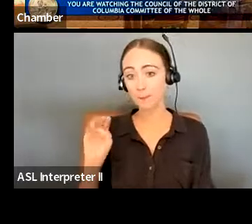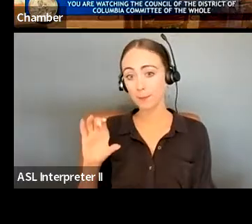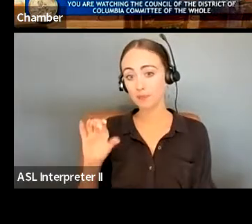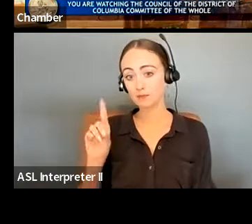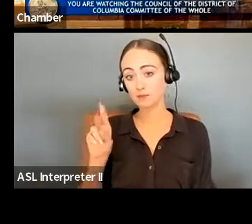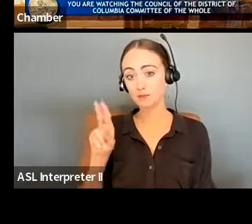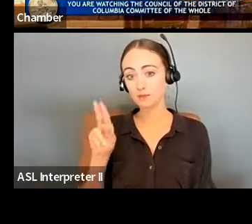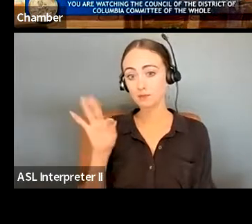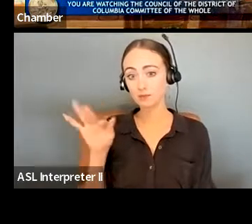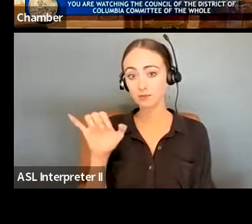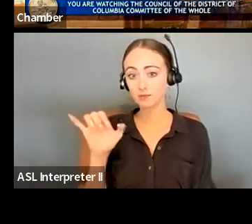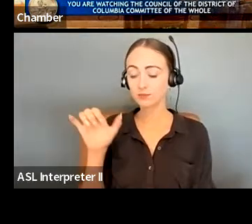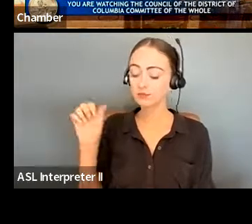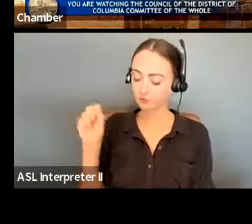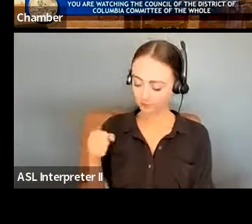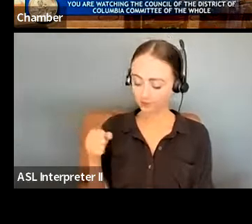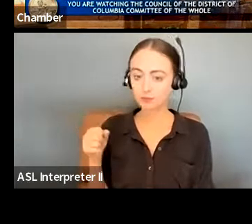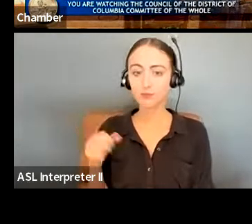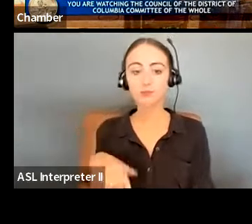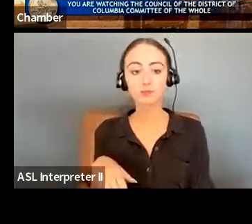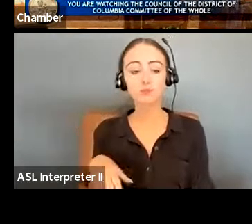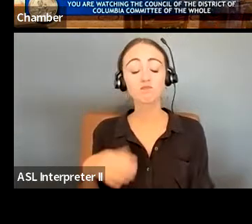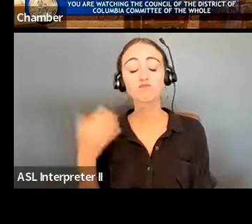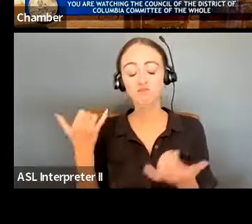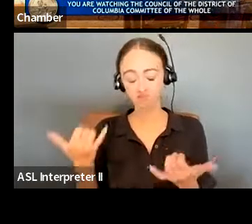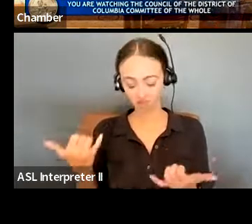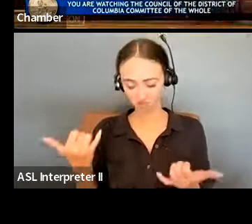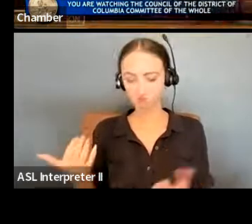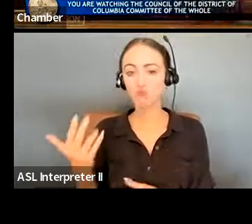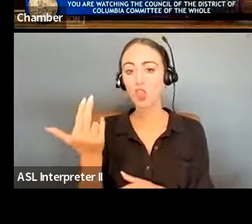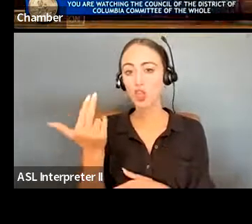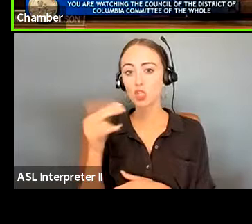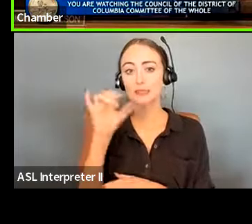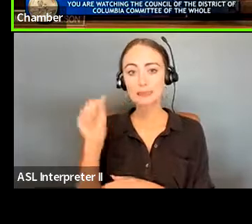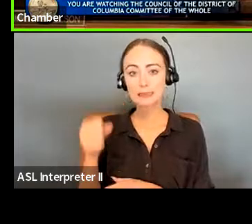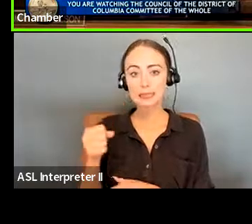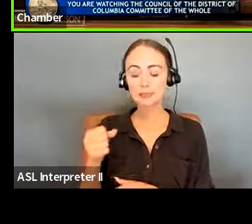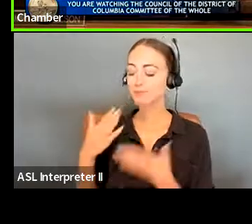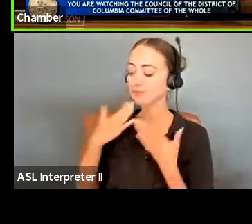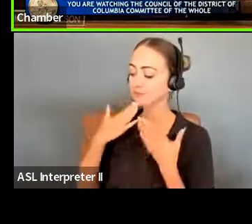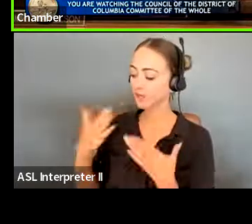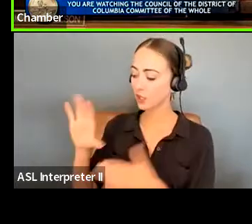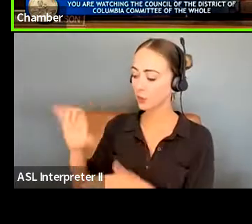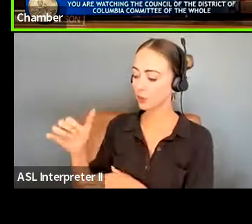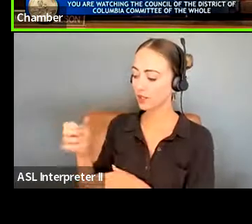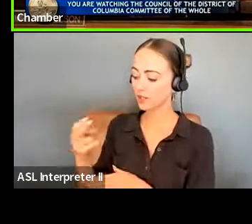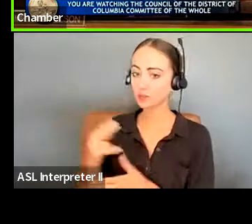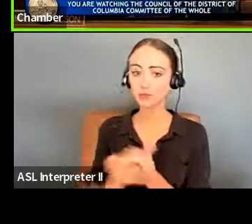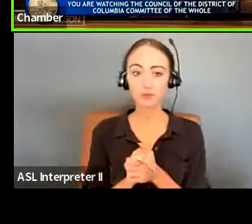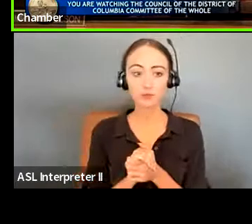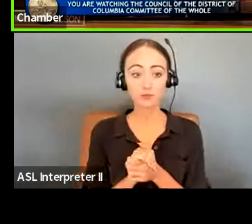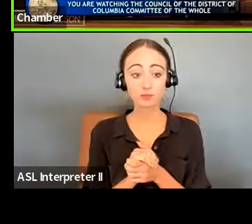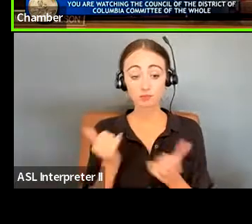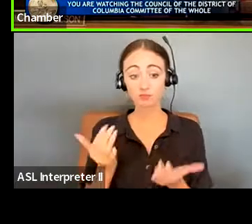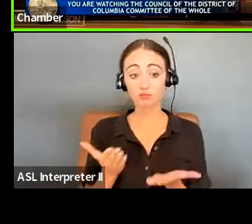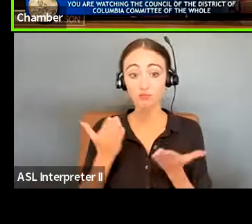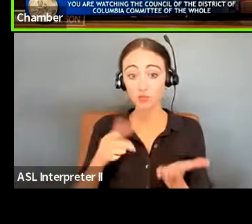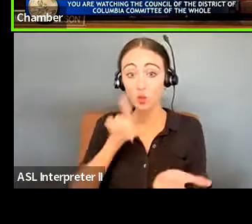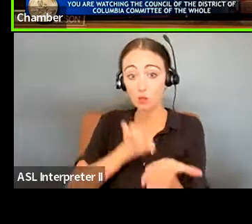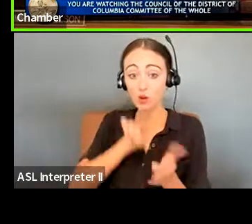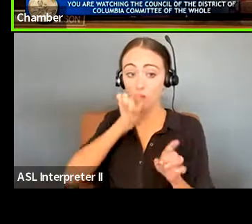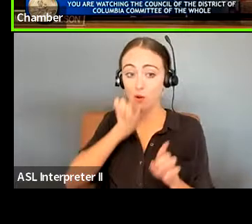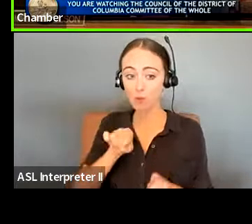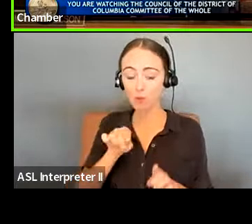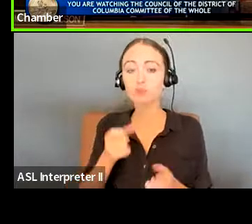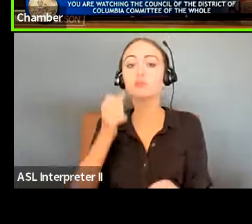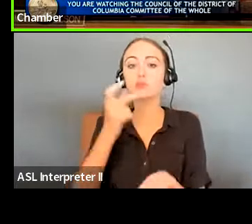Yes. Councilmember McDuffie votes yes. Mr. Chairman, there are 13 yeses. Thank you, Mr. Cash. The motion, which is the print and report, are